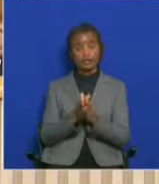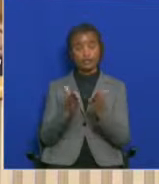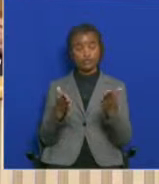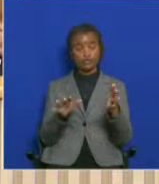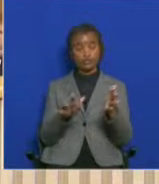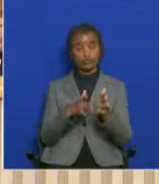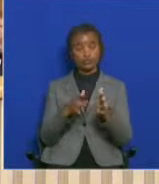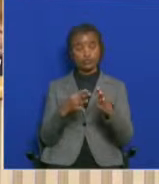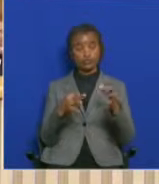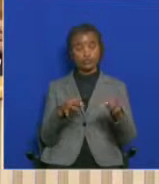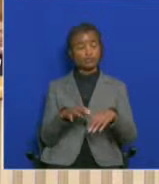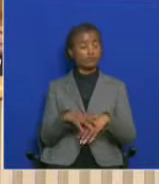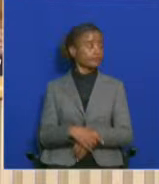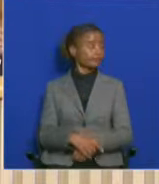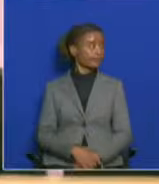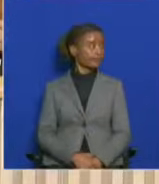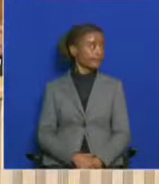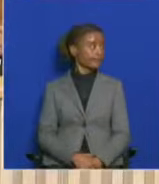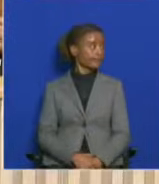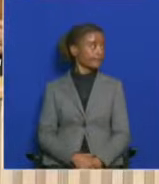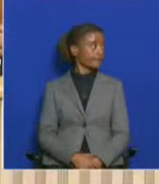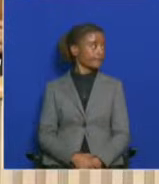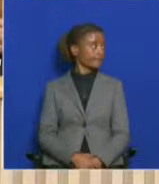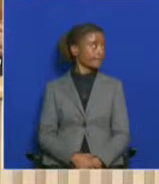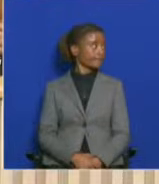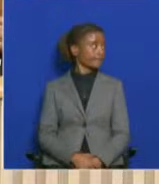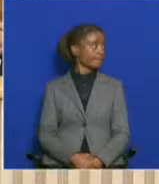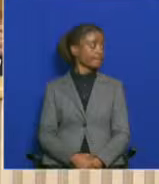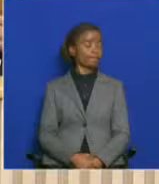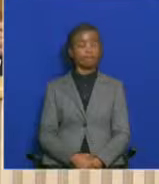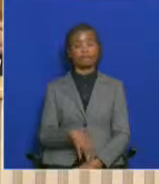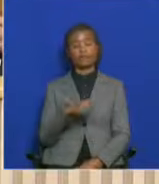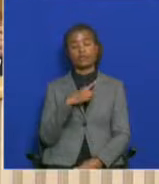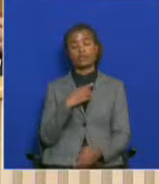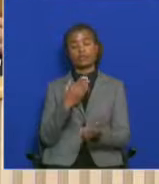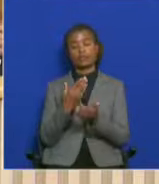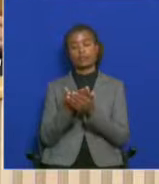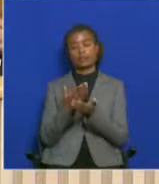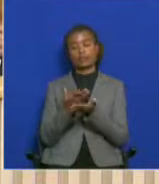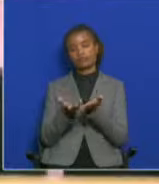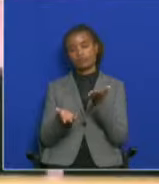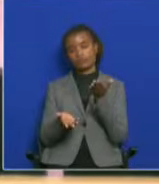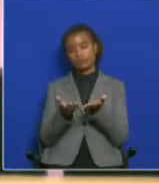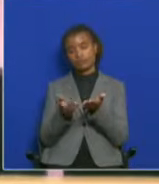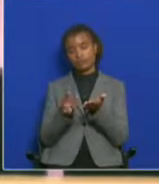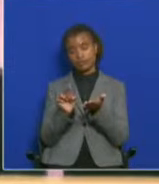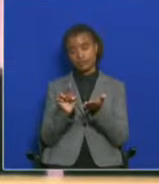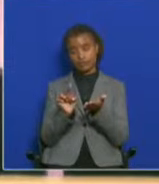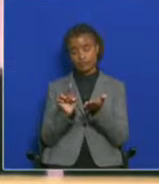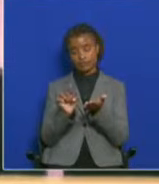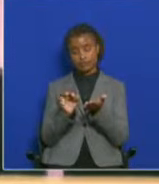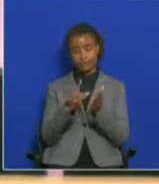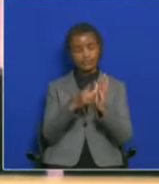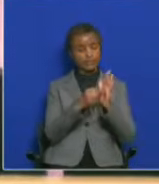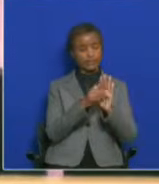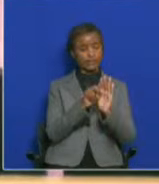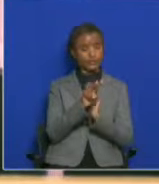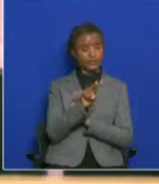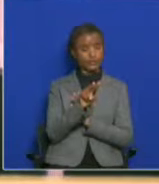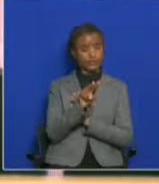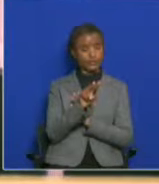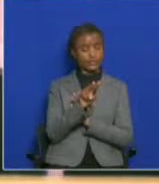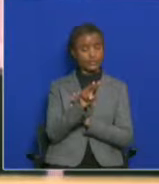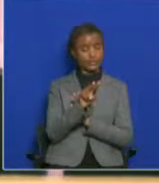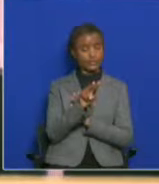Yeah, you may have a follow-up. It's on the 23rd of June, right at the end. Remember, you